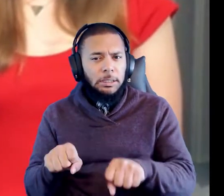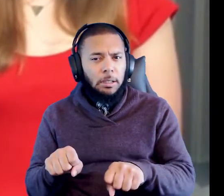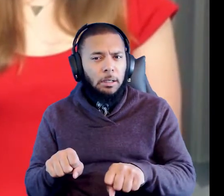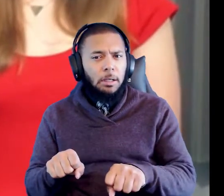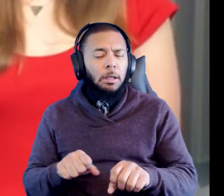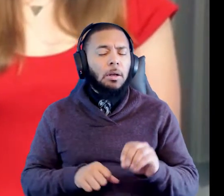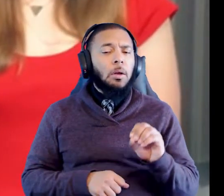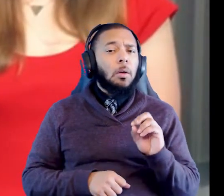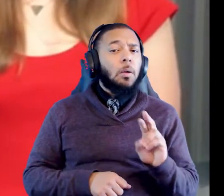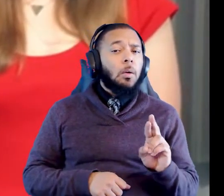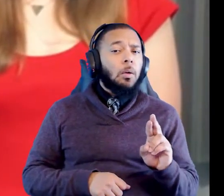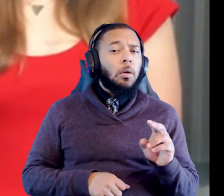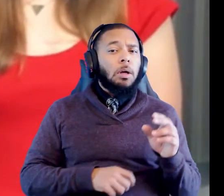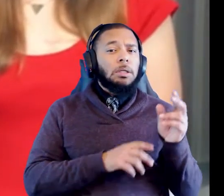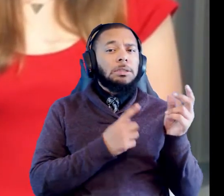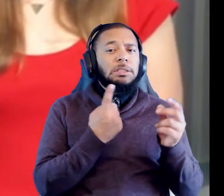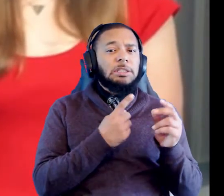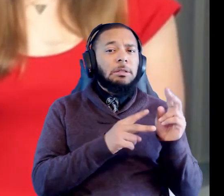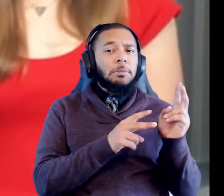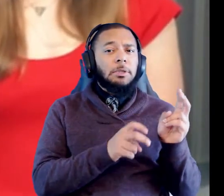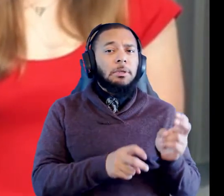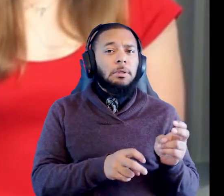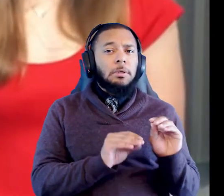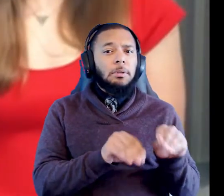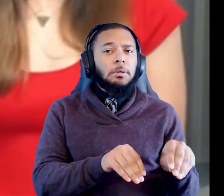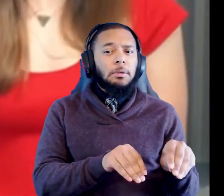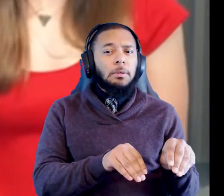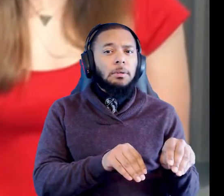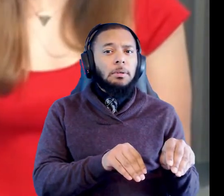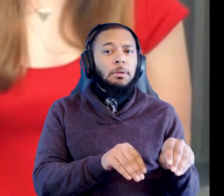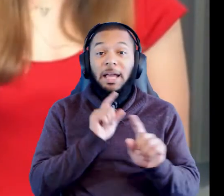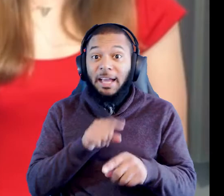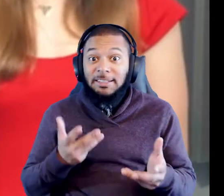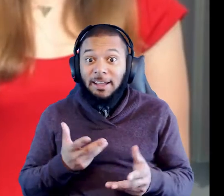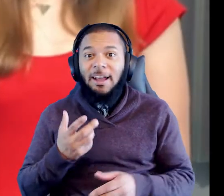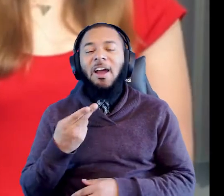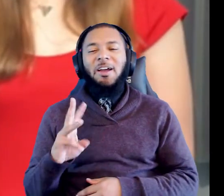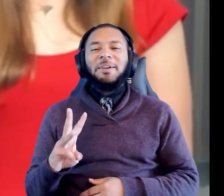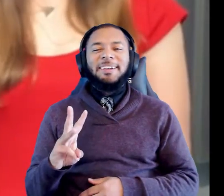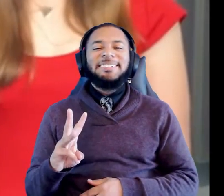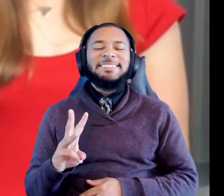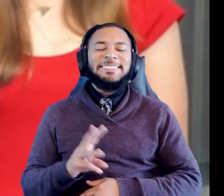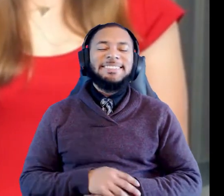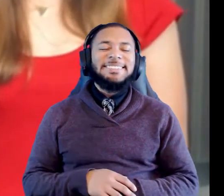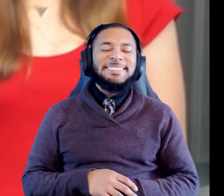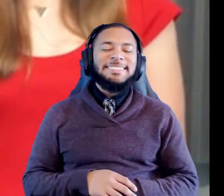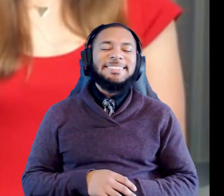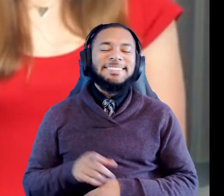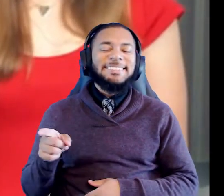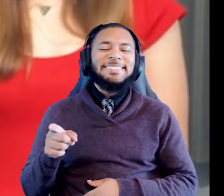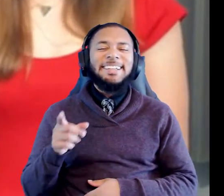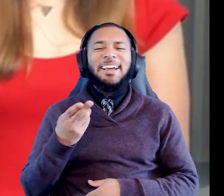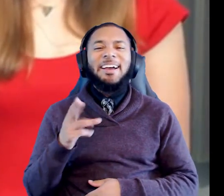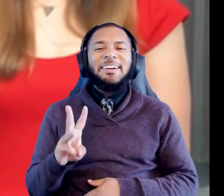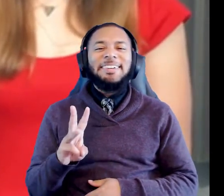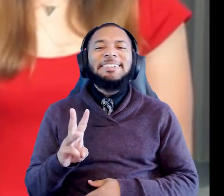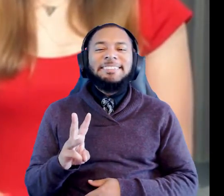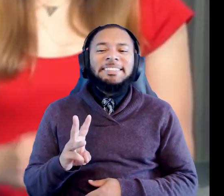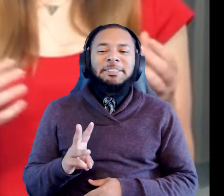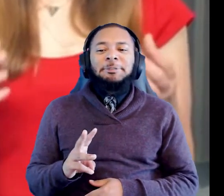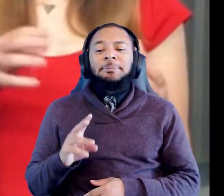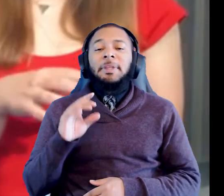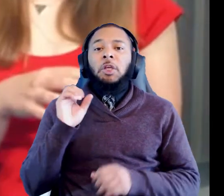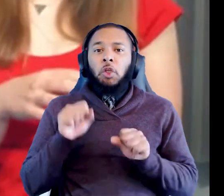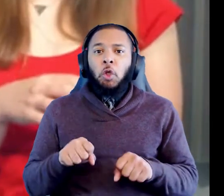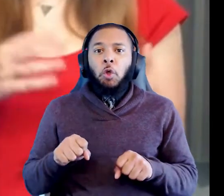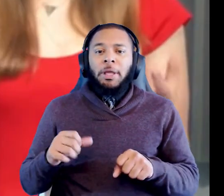computer well the answer is hardware a circuit board is part of the hardware of a computer and it's something that